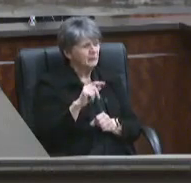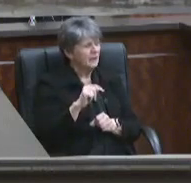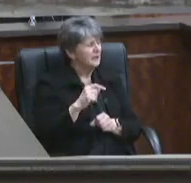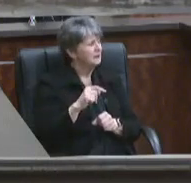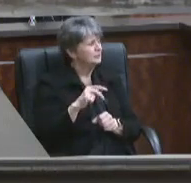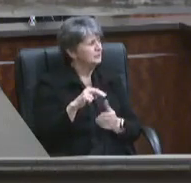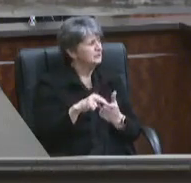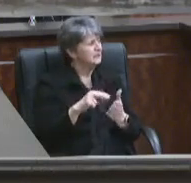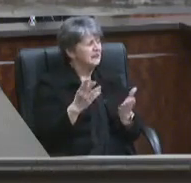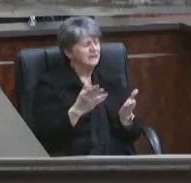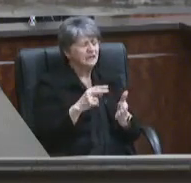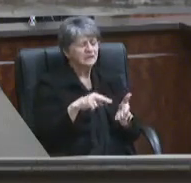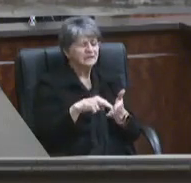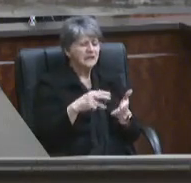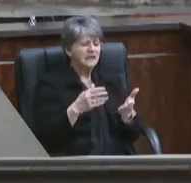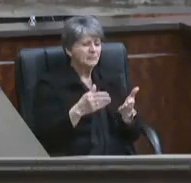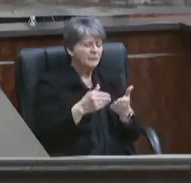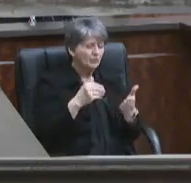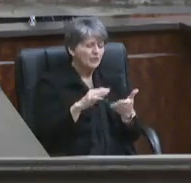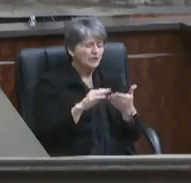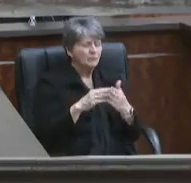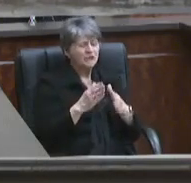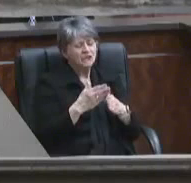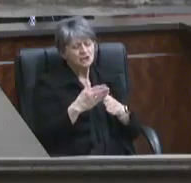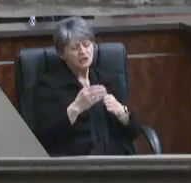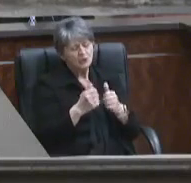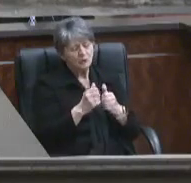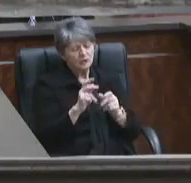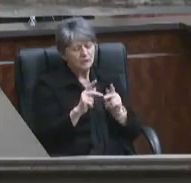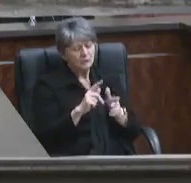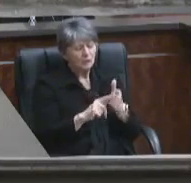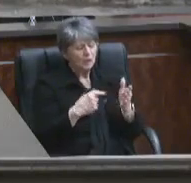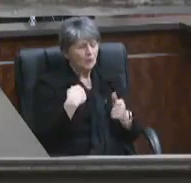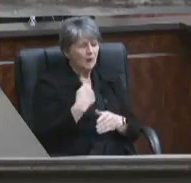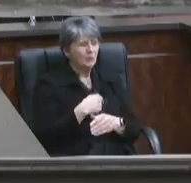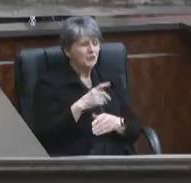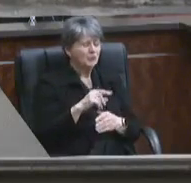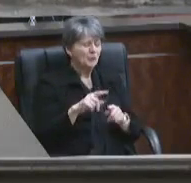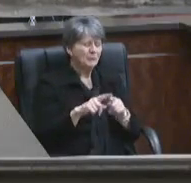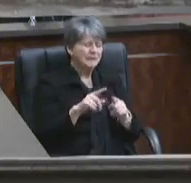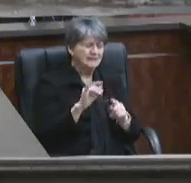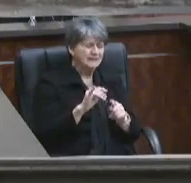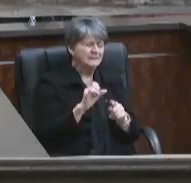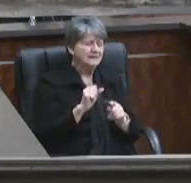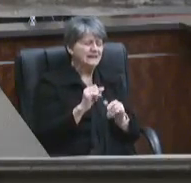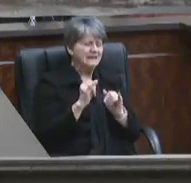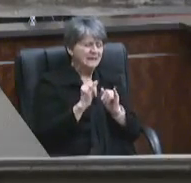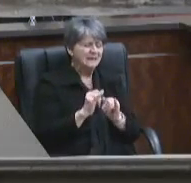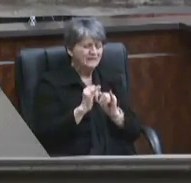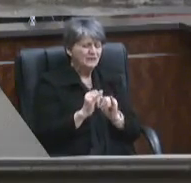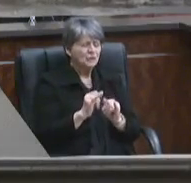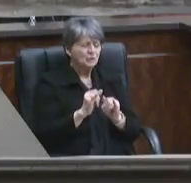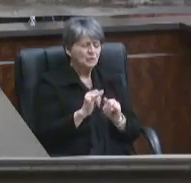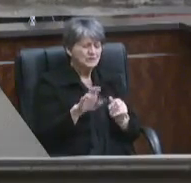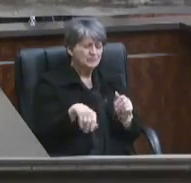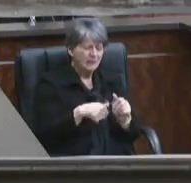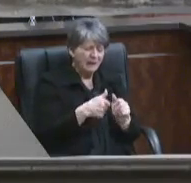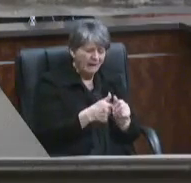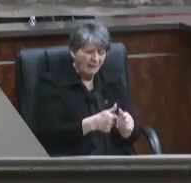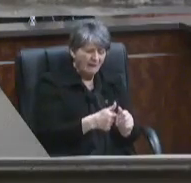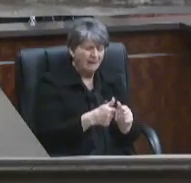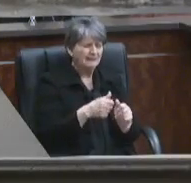stand before the community and share with people what we do. But it is these individuals behind the scenes that